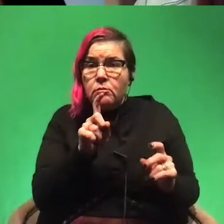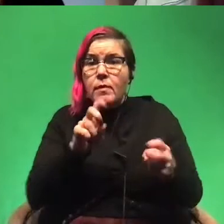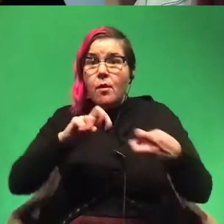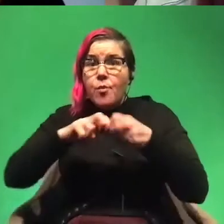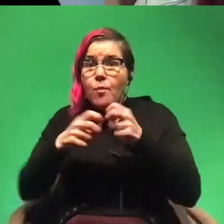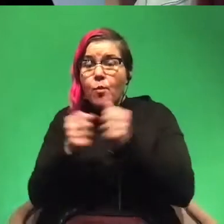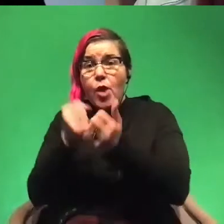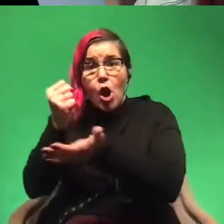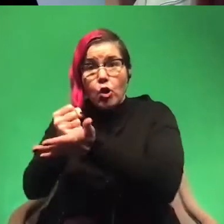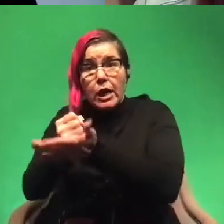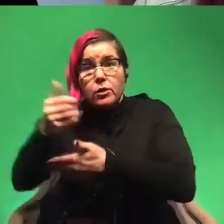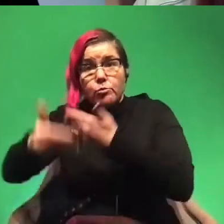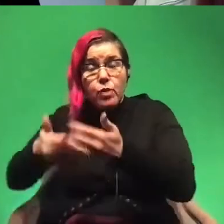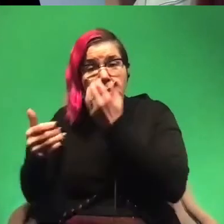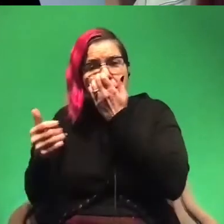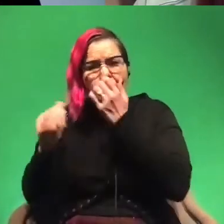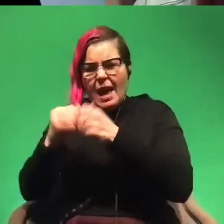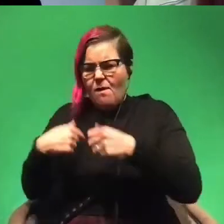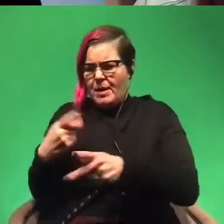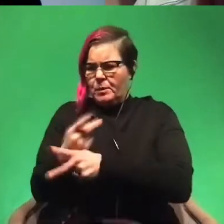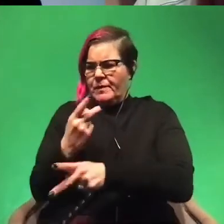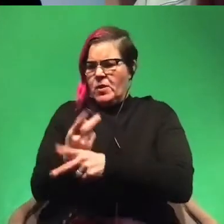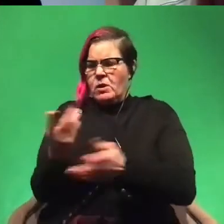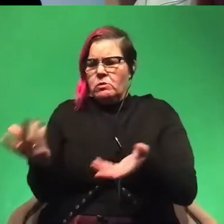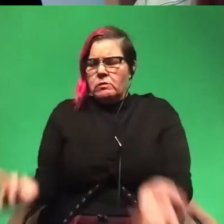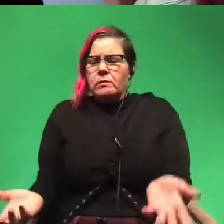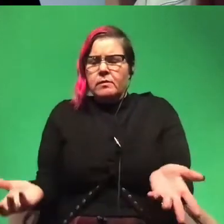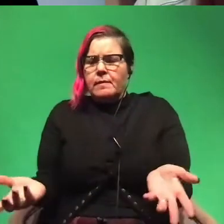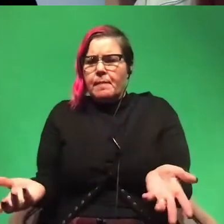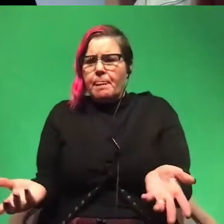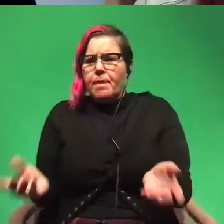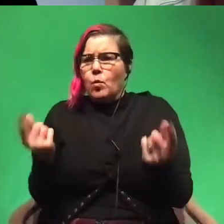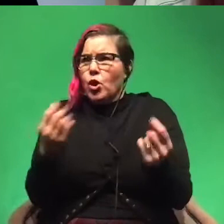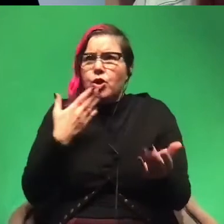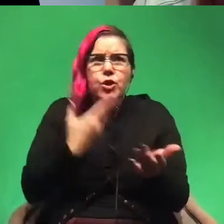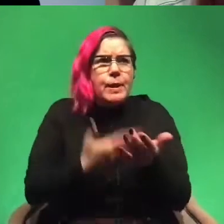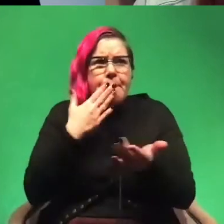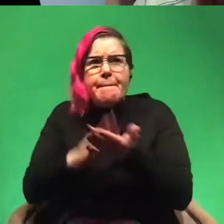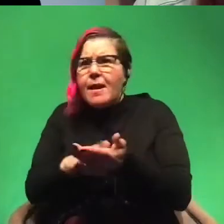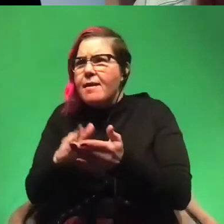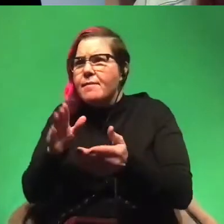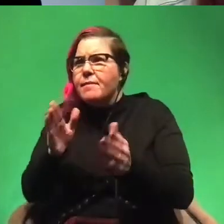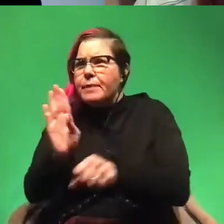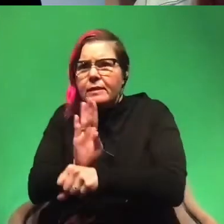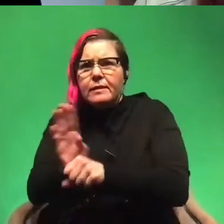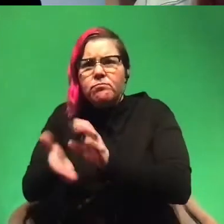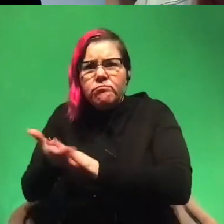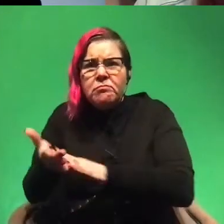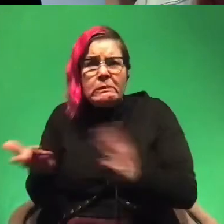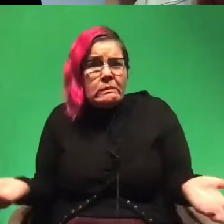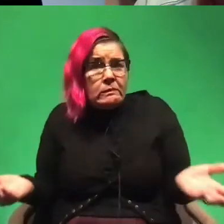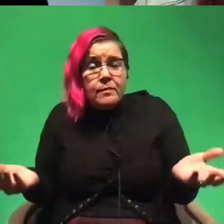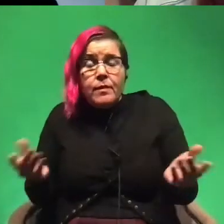accreditation processes? How am I supposed to figure out, you know, what is a good and a bad facility? And I think that